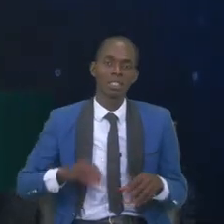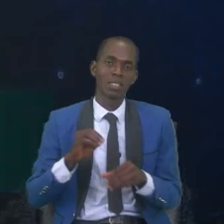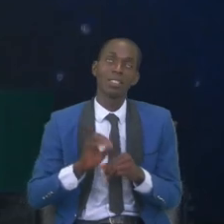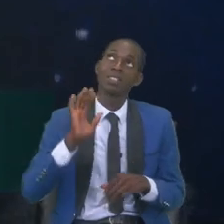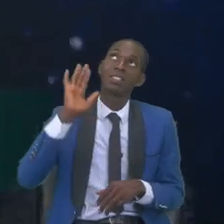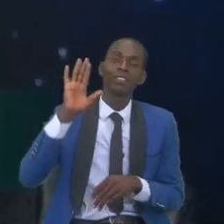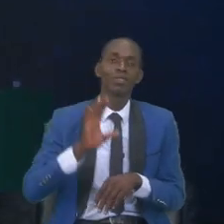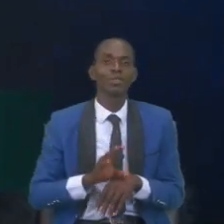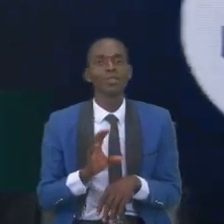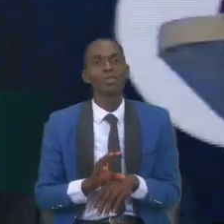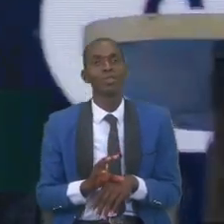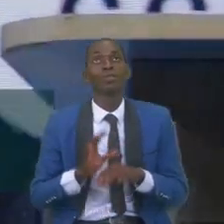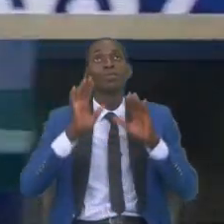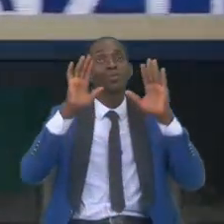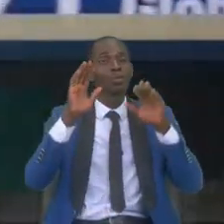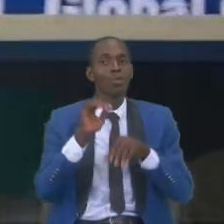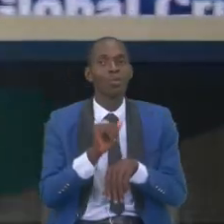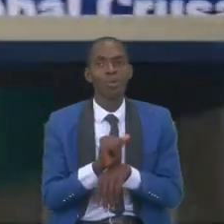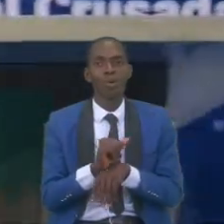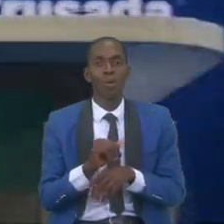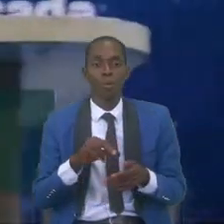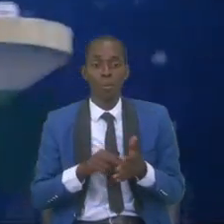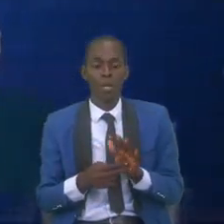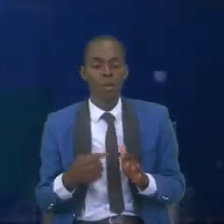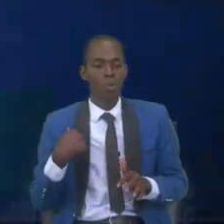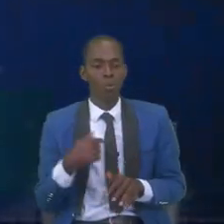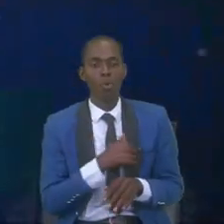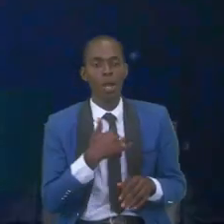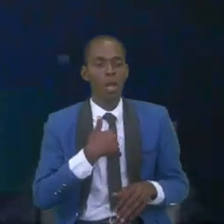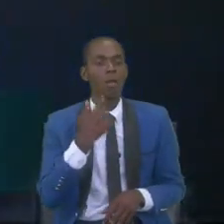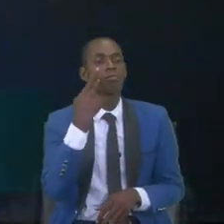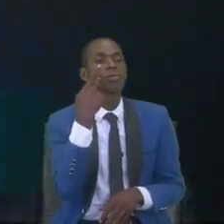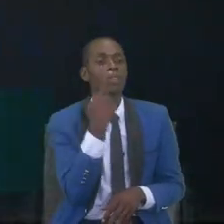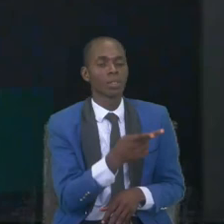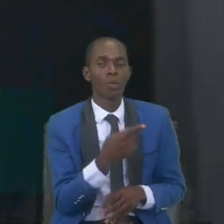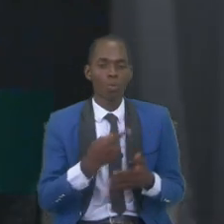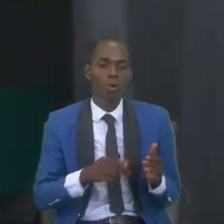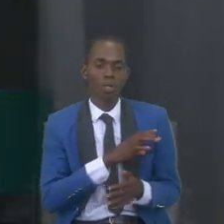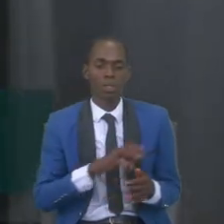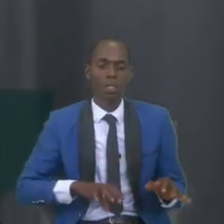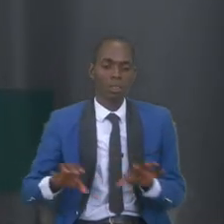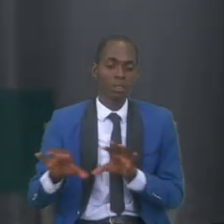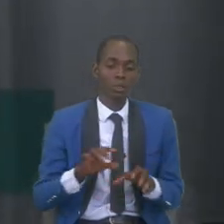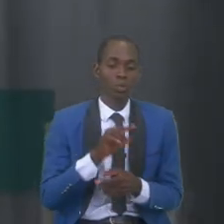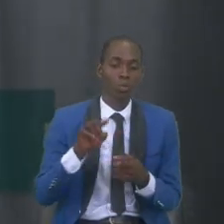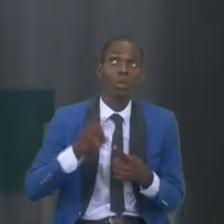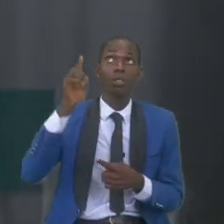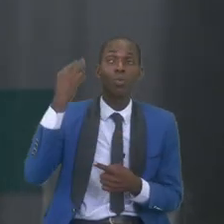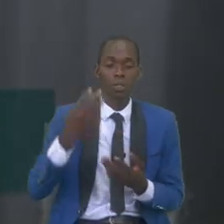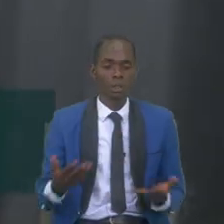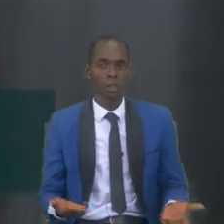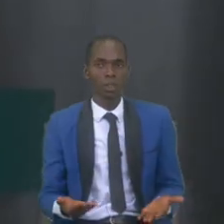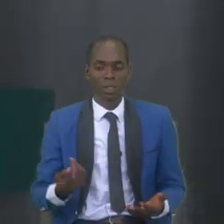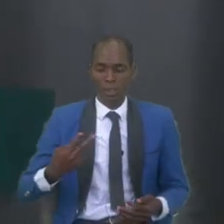Exploits. That means we've seen what Christ has done when he was here. Pharisees, they tried